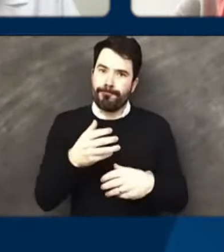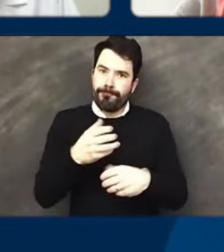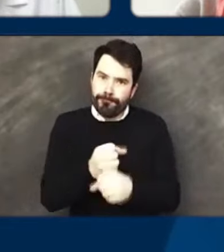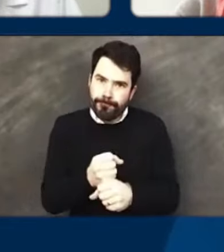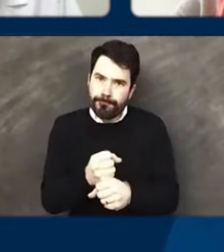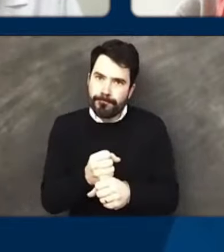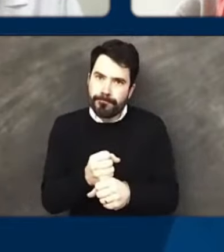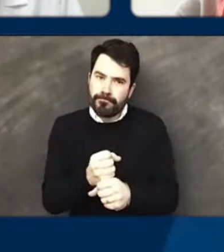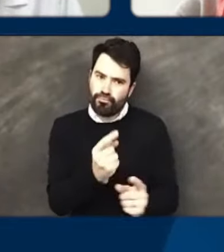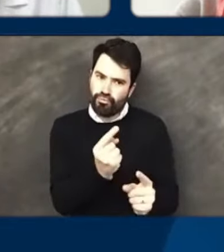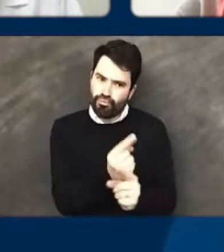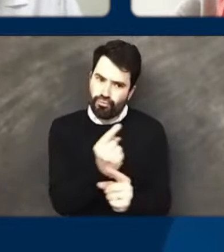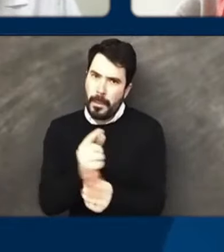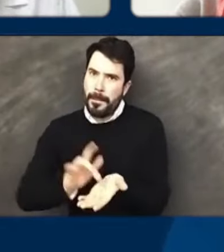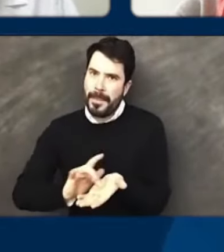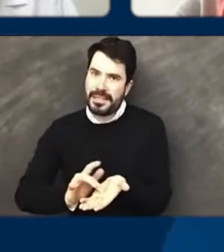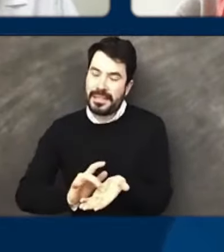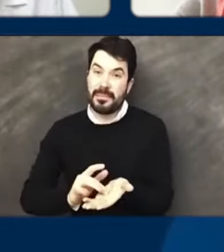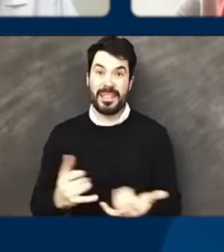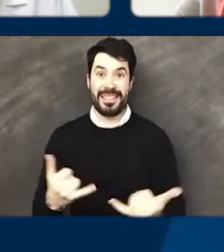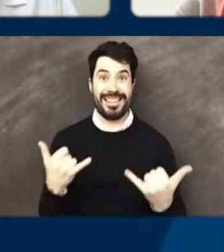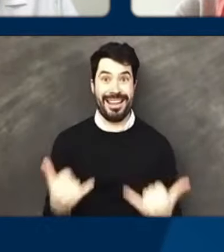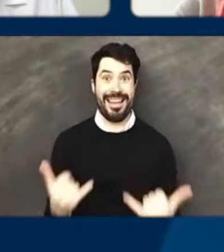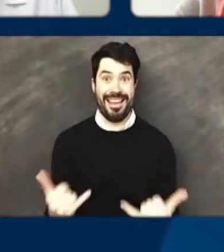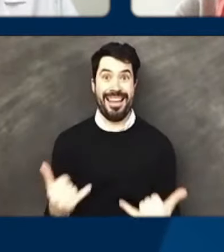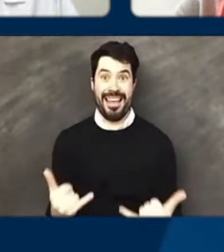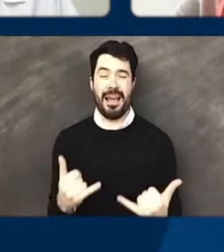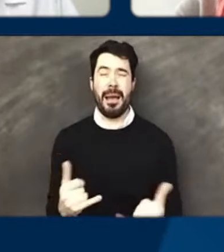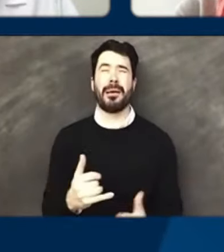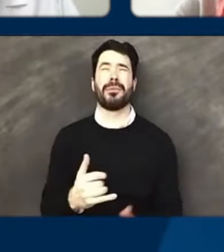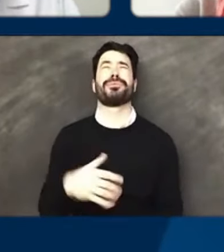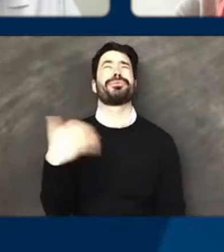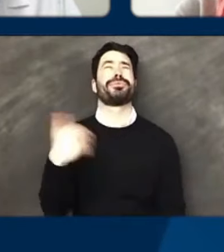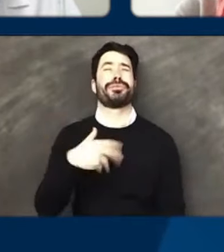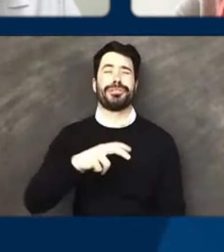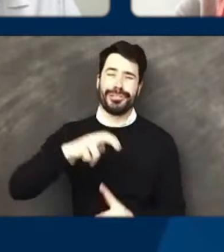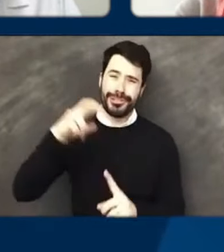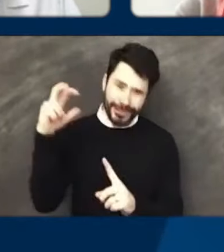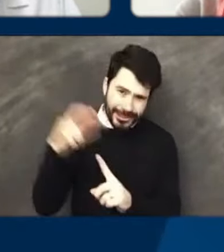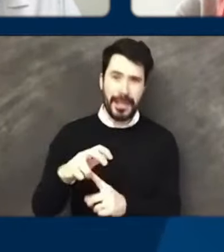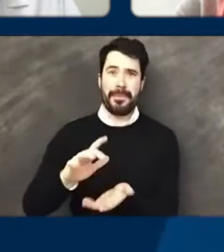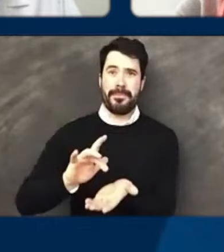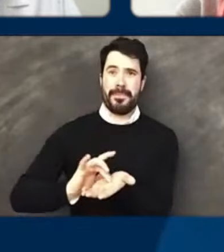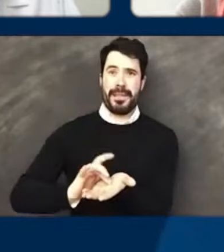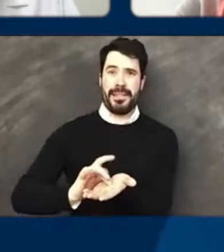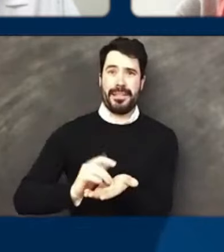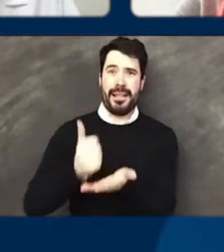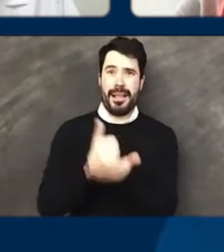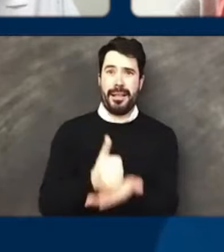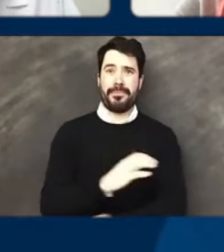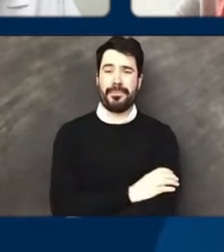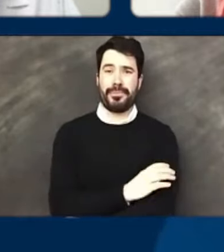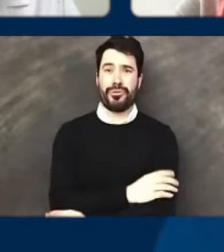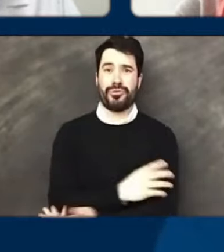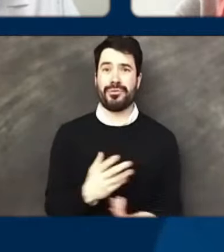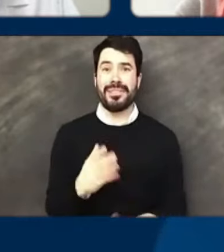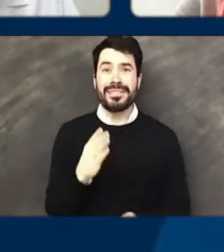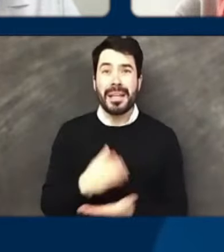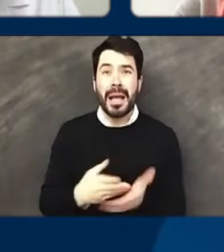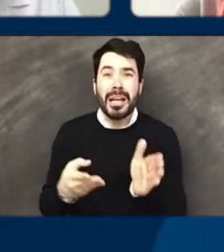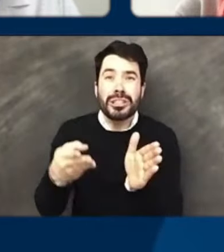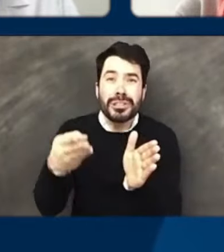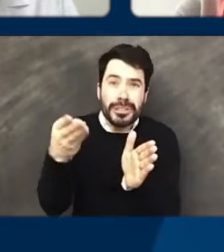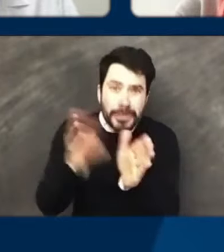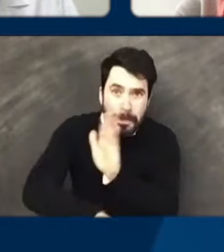really a golden era in medication treatment of high blood pressure. That pretty much all of the medications are generic. Some of them are downright cheap. A lot of